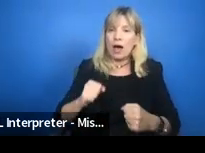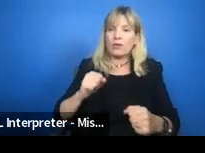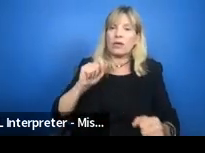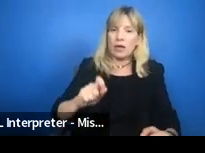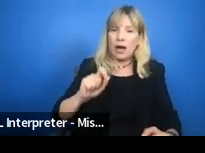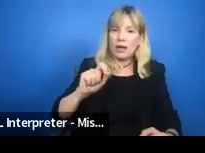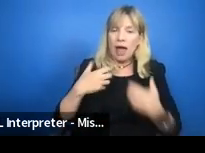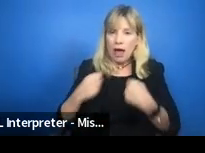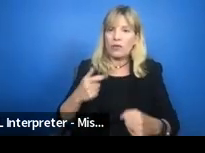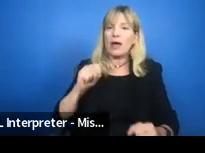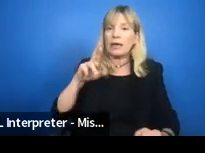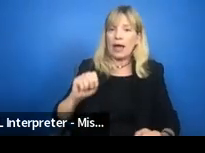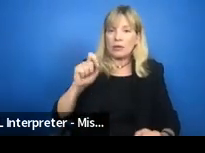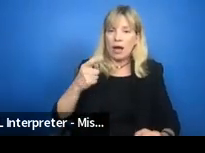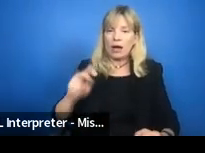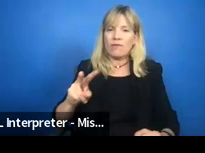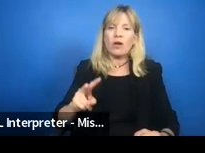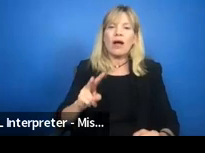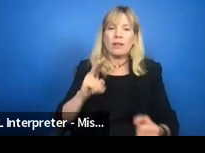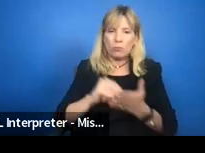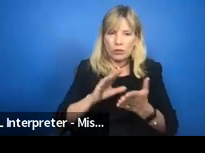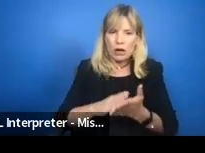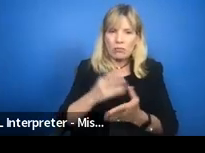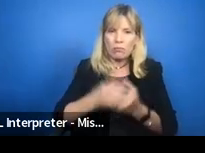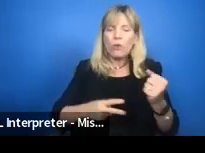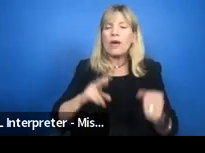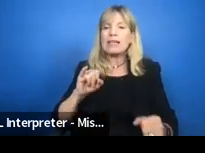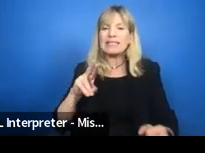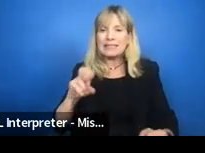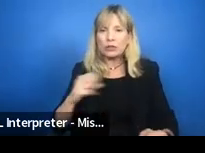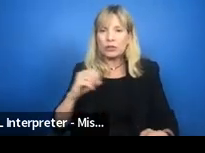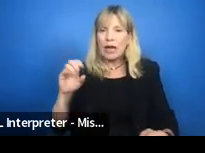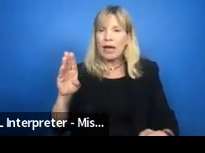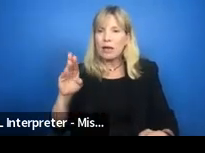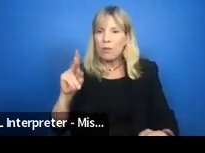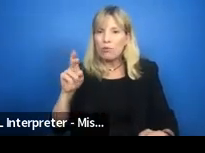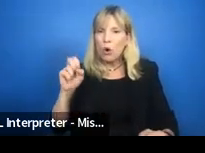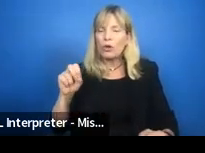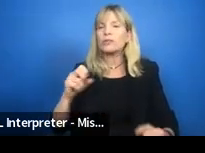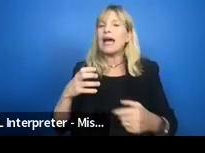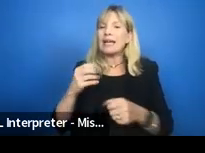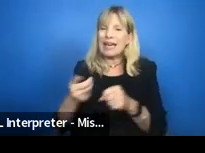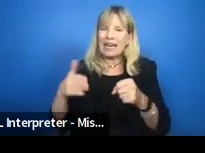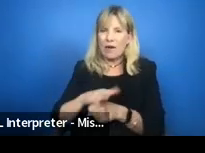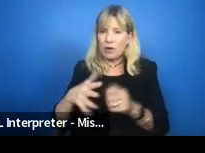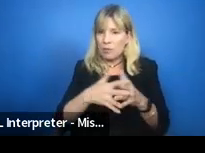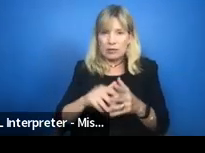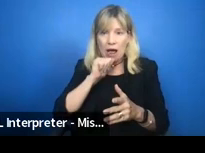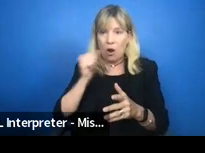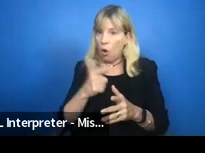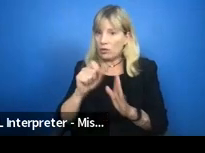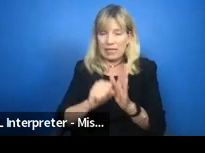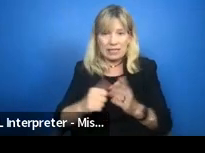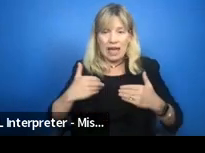Localhealth.healthcare.gov lists both assisters and brokers on it. Get Covered America is not in every state, but you can